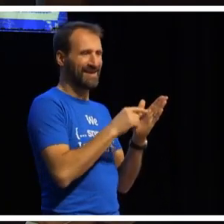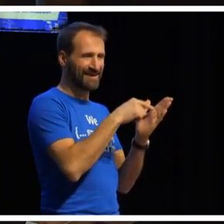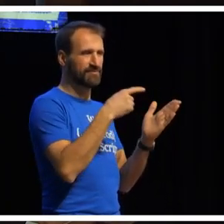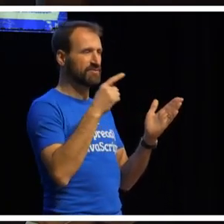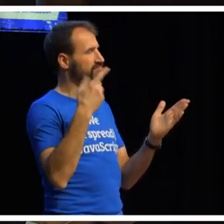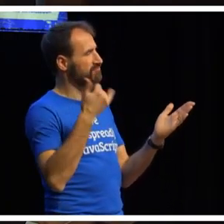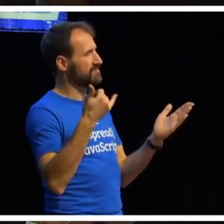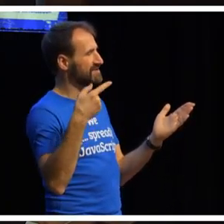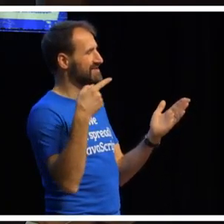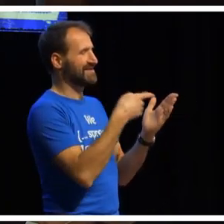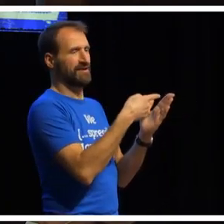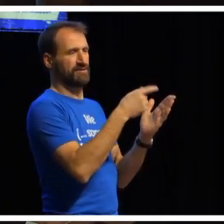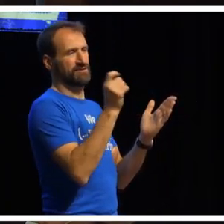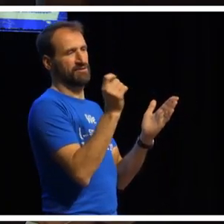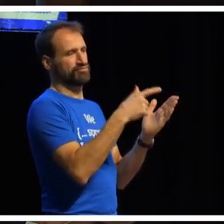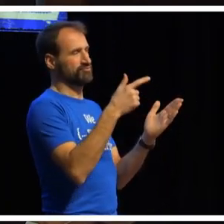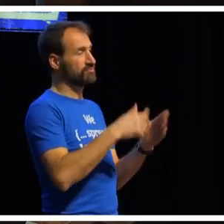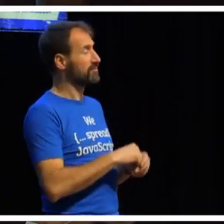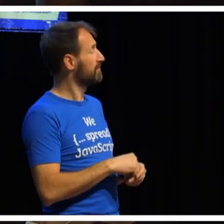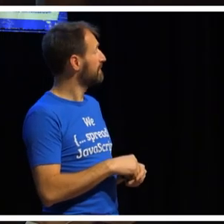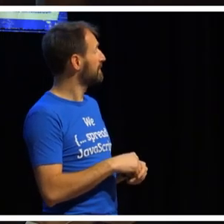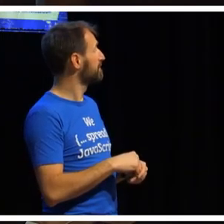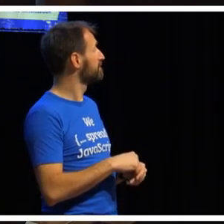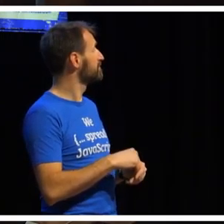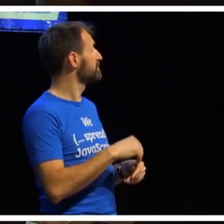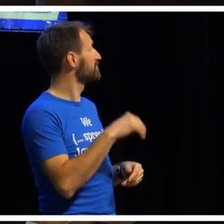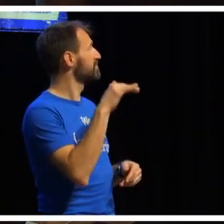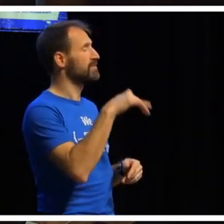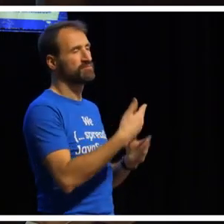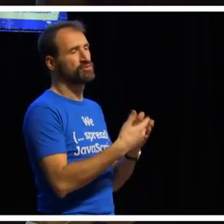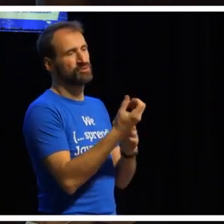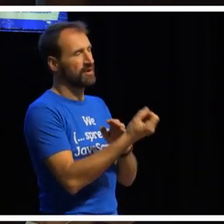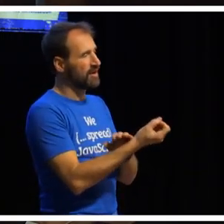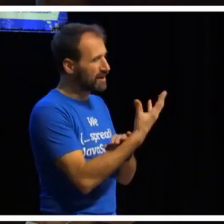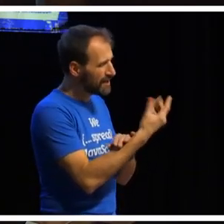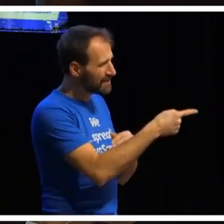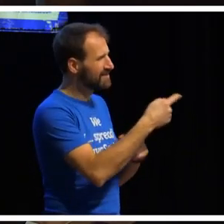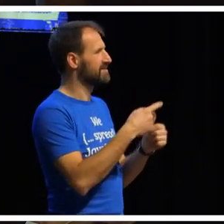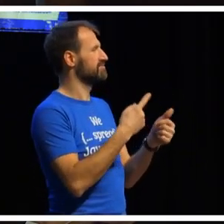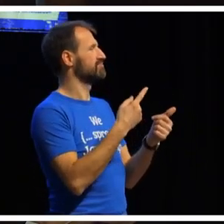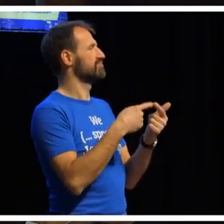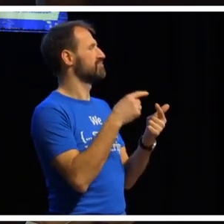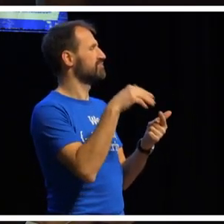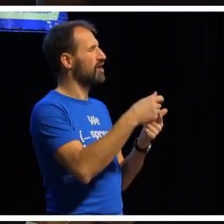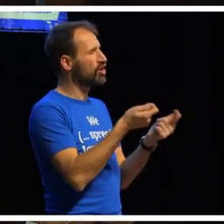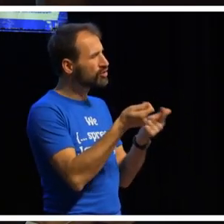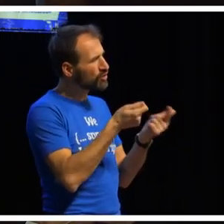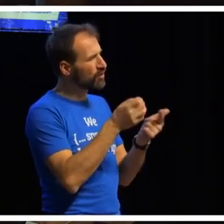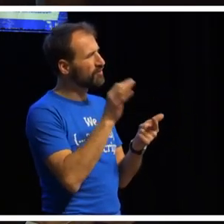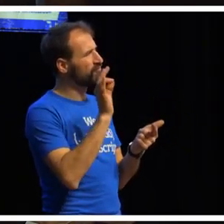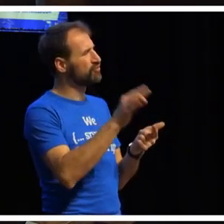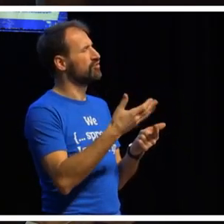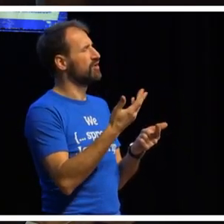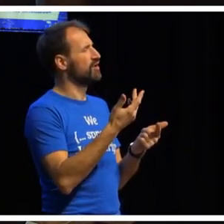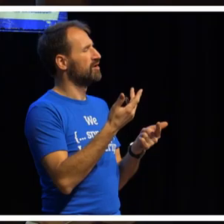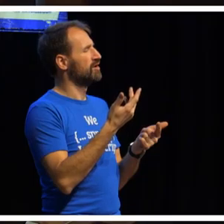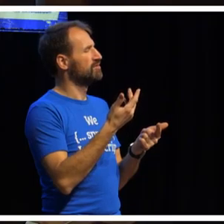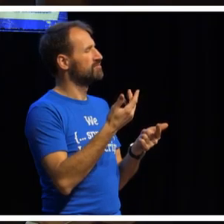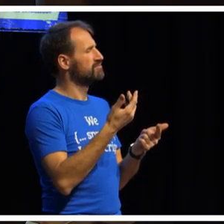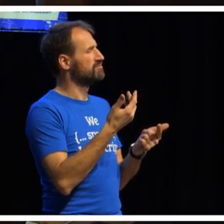measure magnetic fields. It's also got some lights. It's got an infrared transmitter, so you can use it to control your TV,